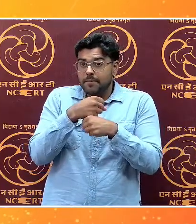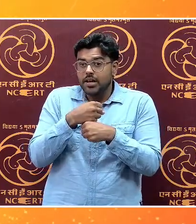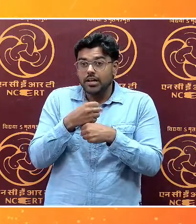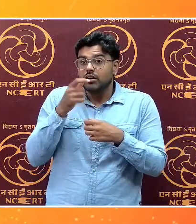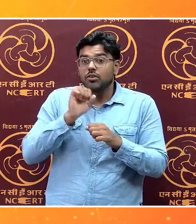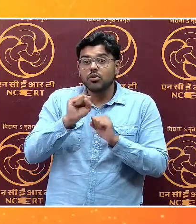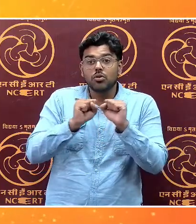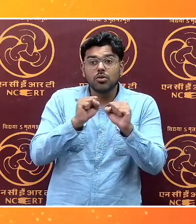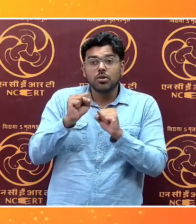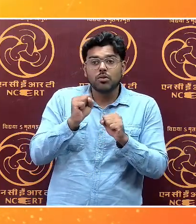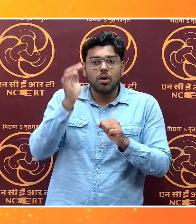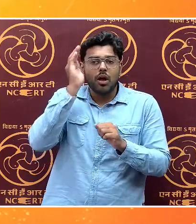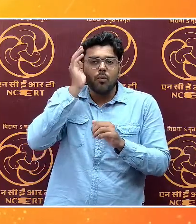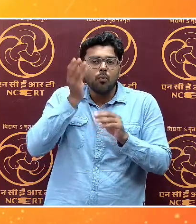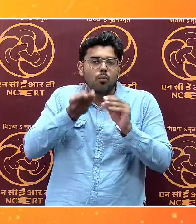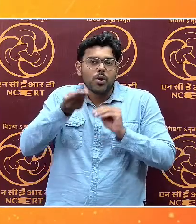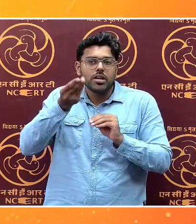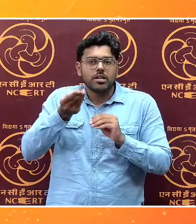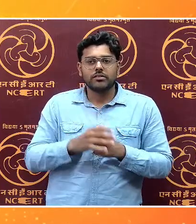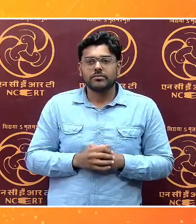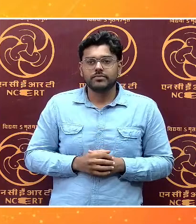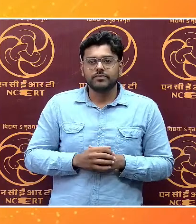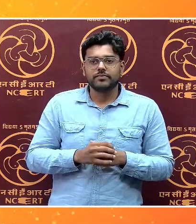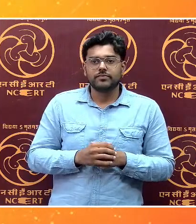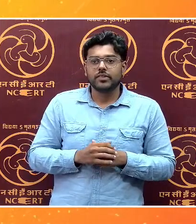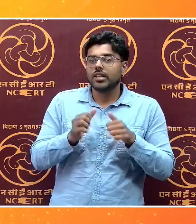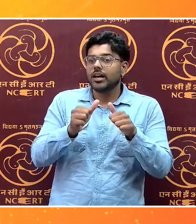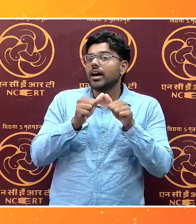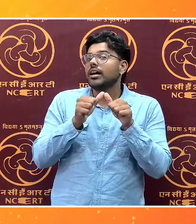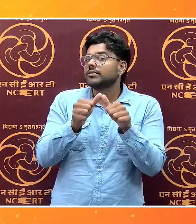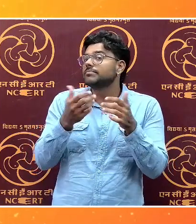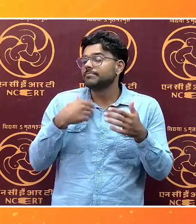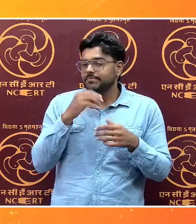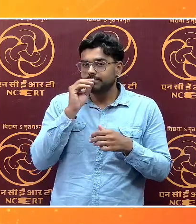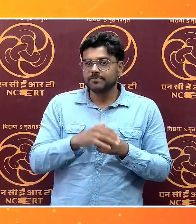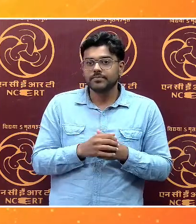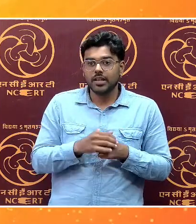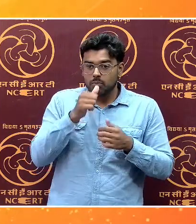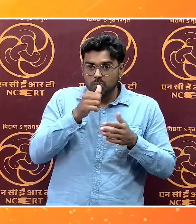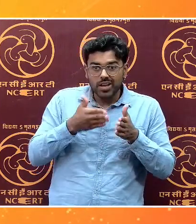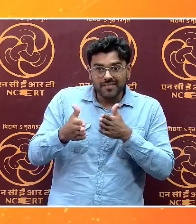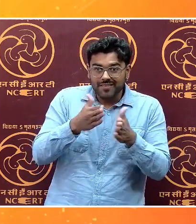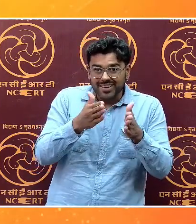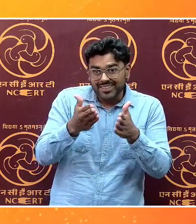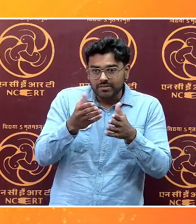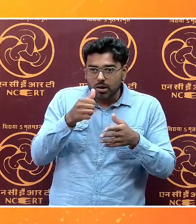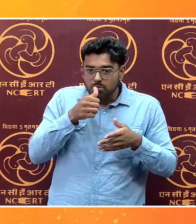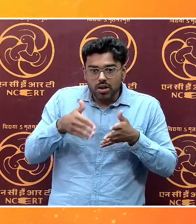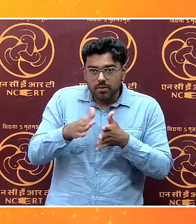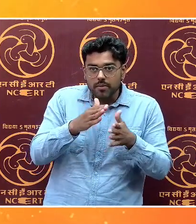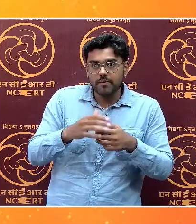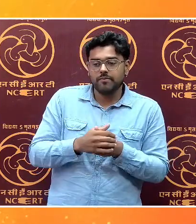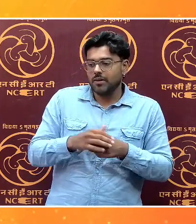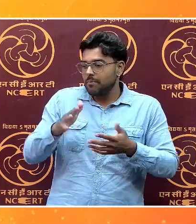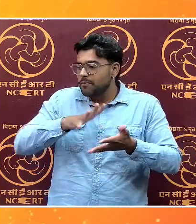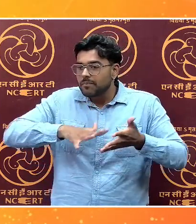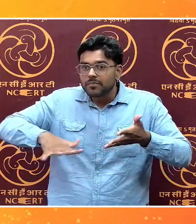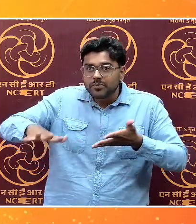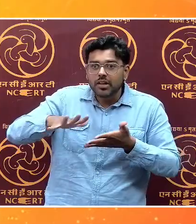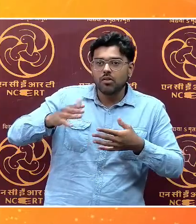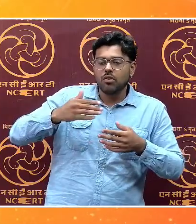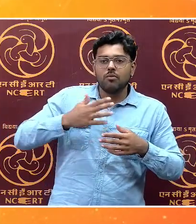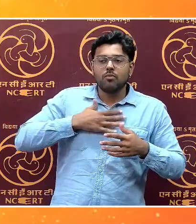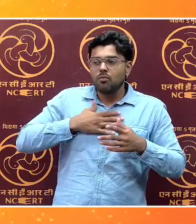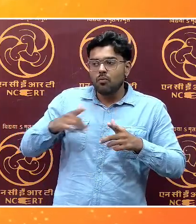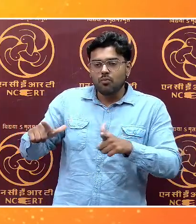assess your awareness. And the answer is the river flows through fields and